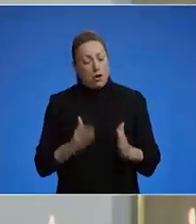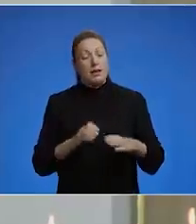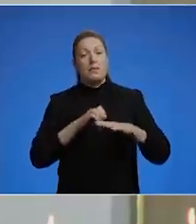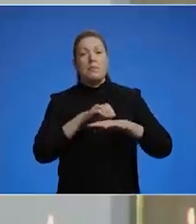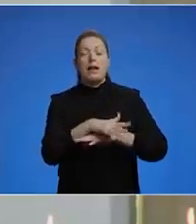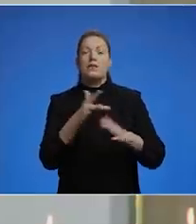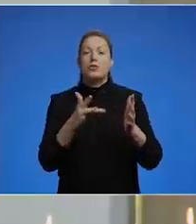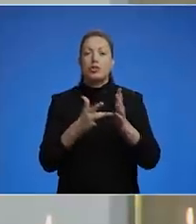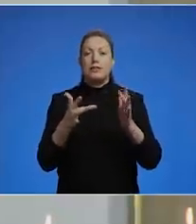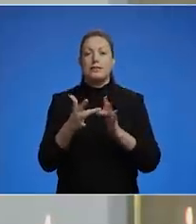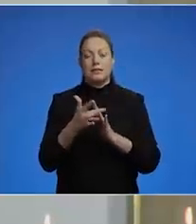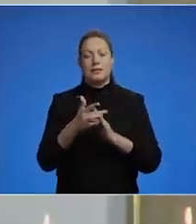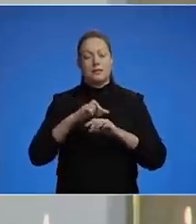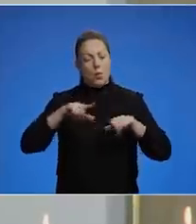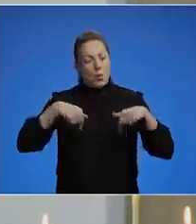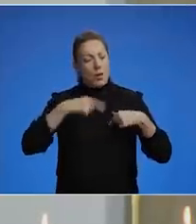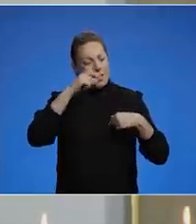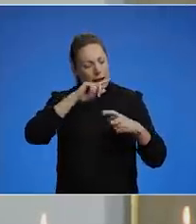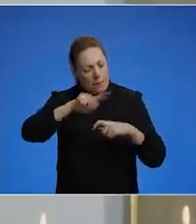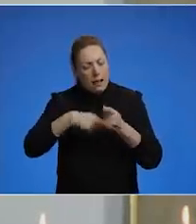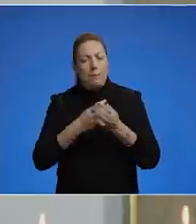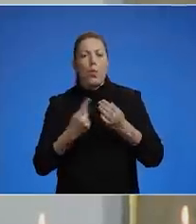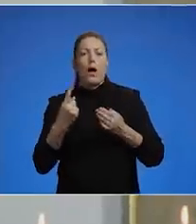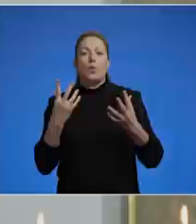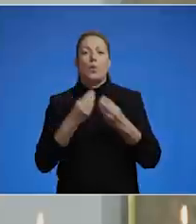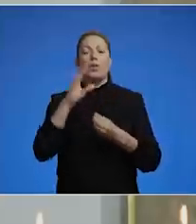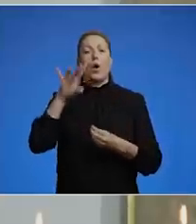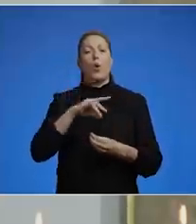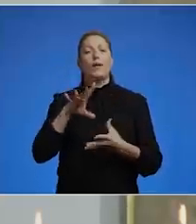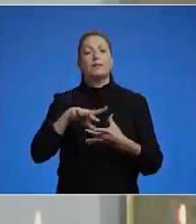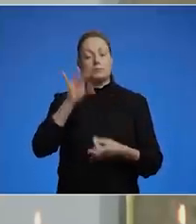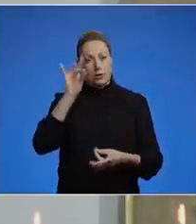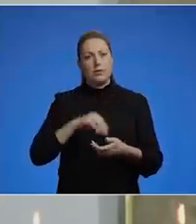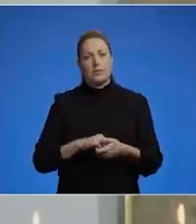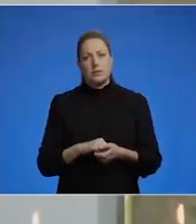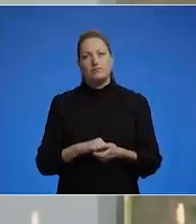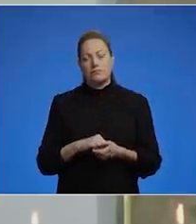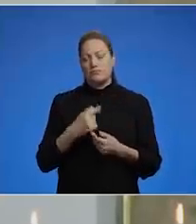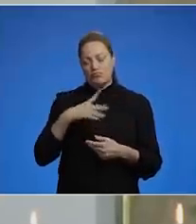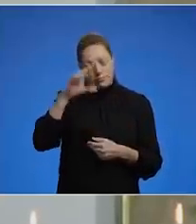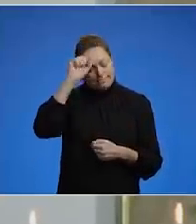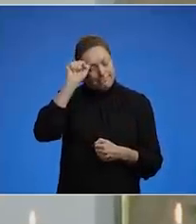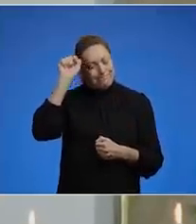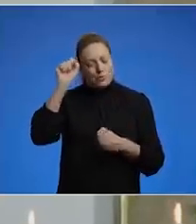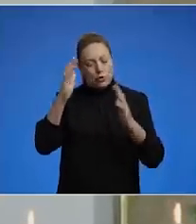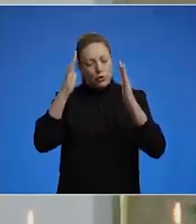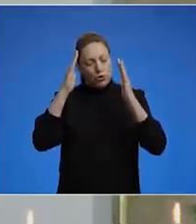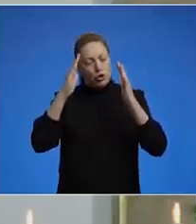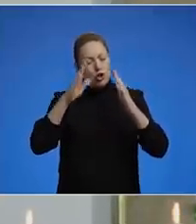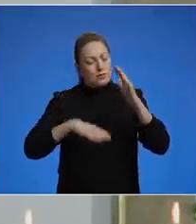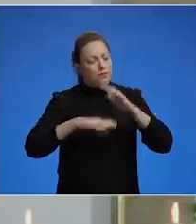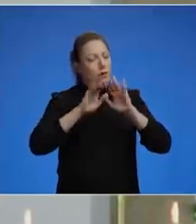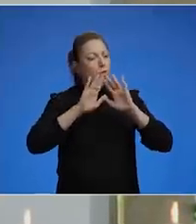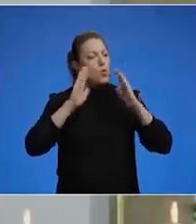body and blood of Christ, we may be gathered into one by the Holy Spirit. Remember, Lord, your Church spread throughout